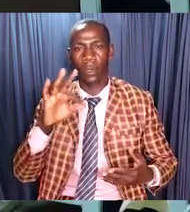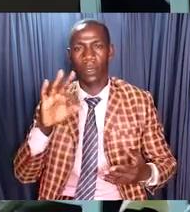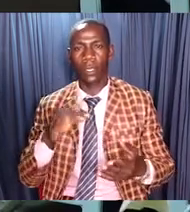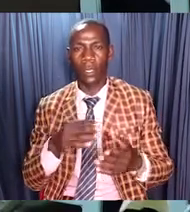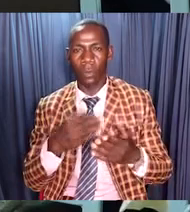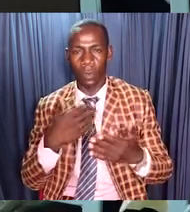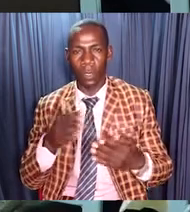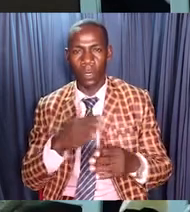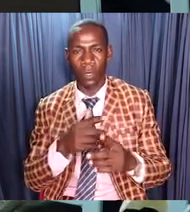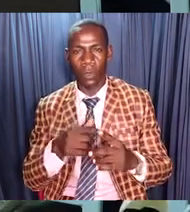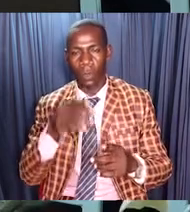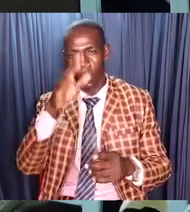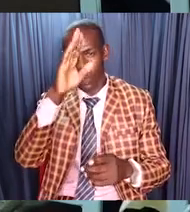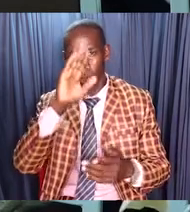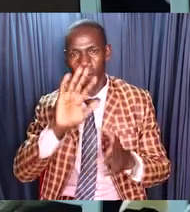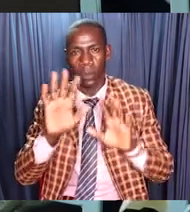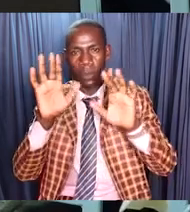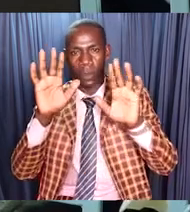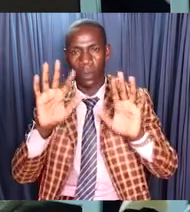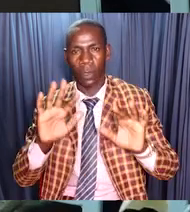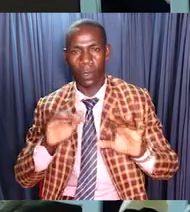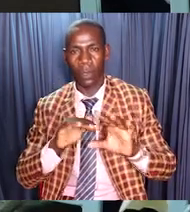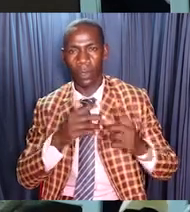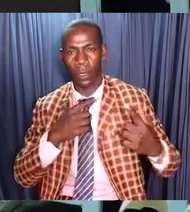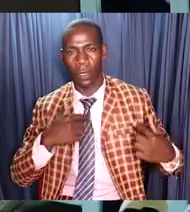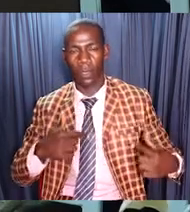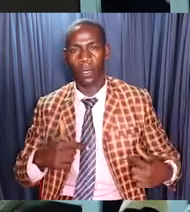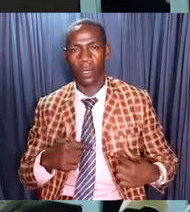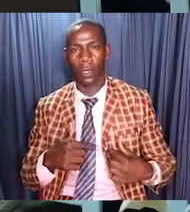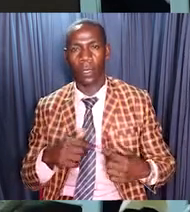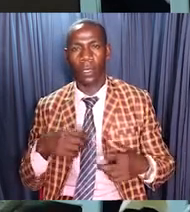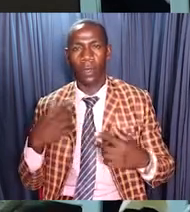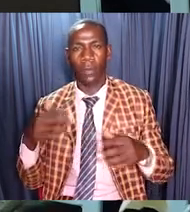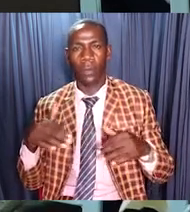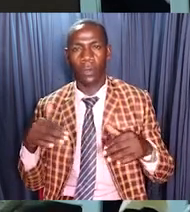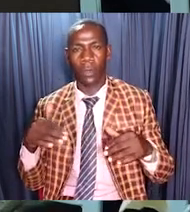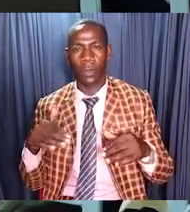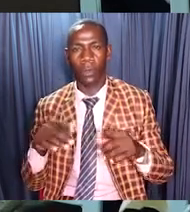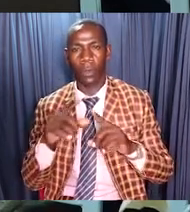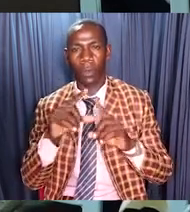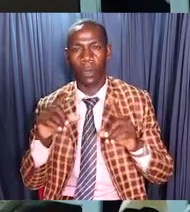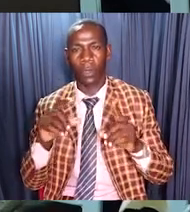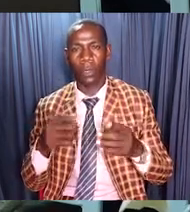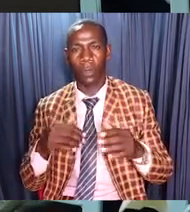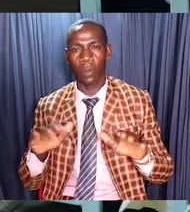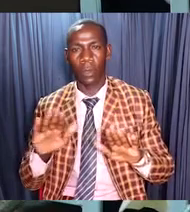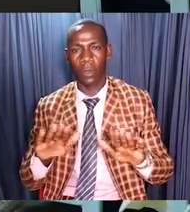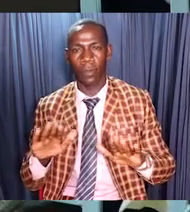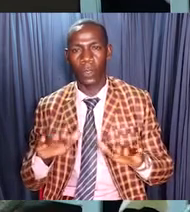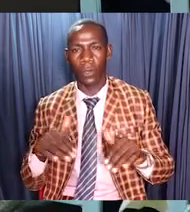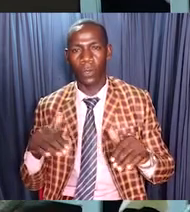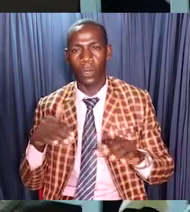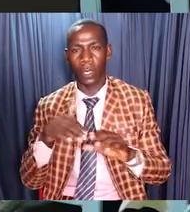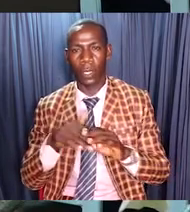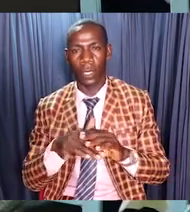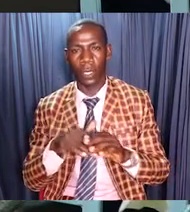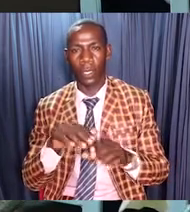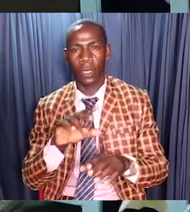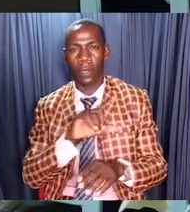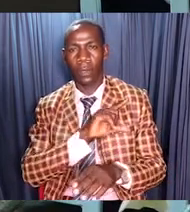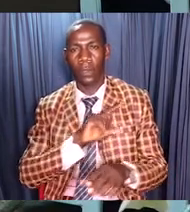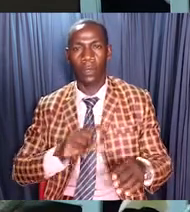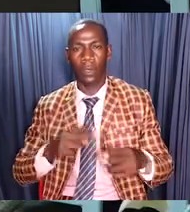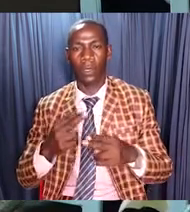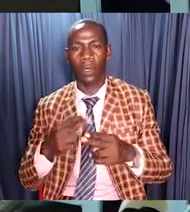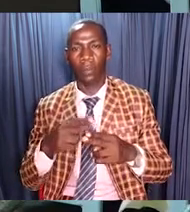huku mkimwimbia Mungu kwa neema mioyoni mwenu. Na kila mfanyalo kwa neno au kwa tendo, fanyeni yote katika jina